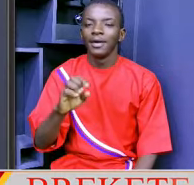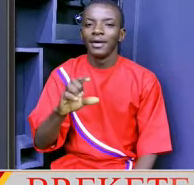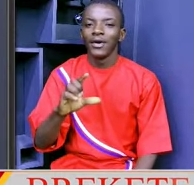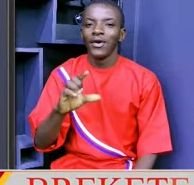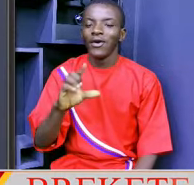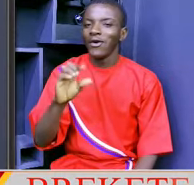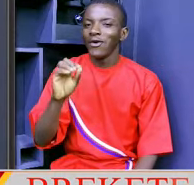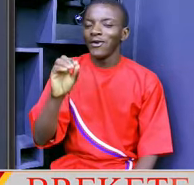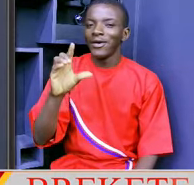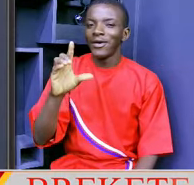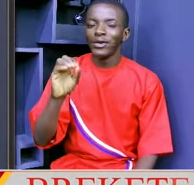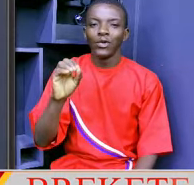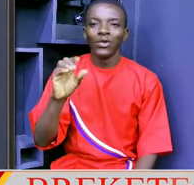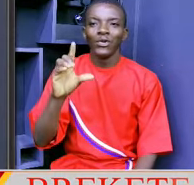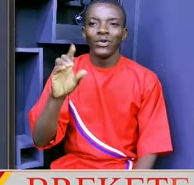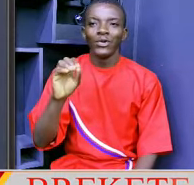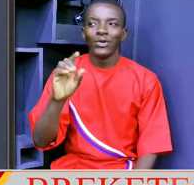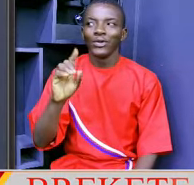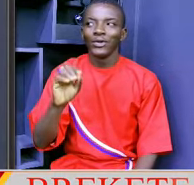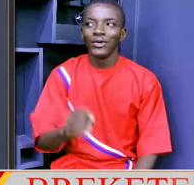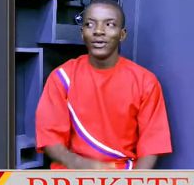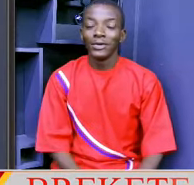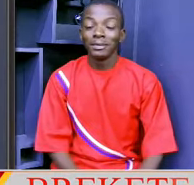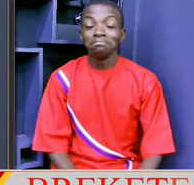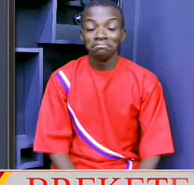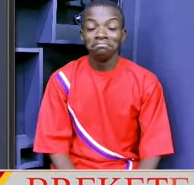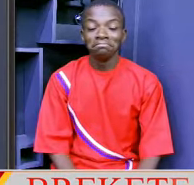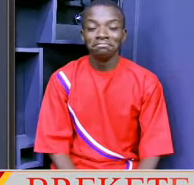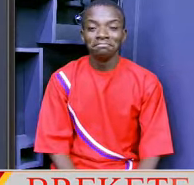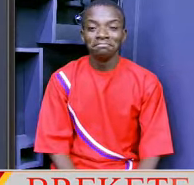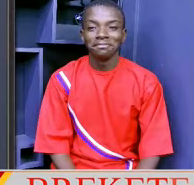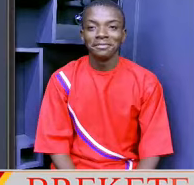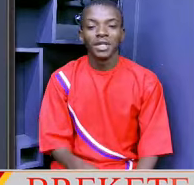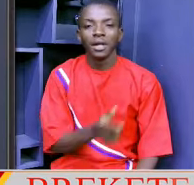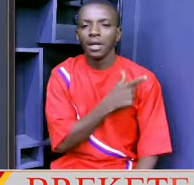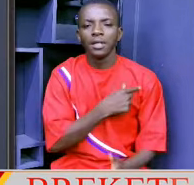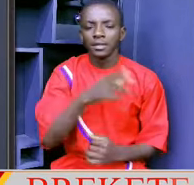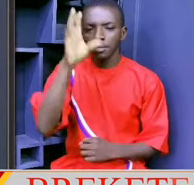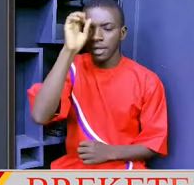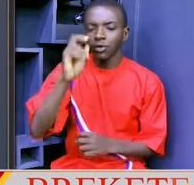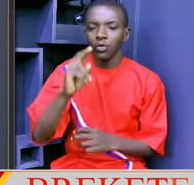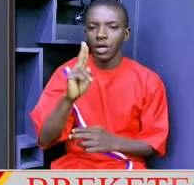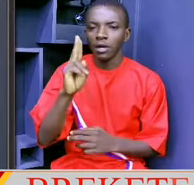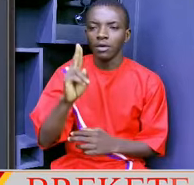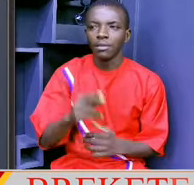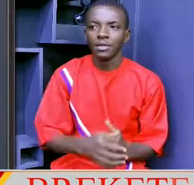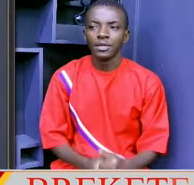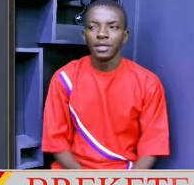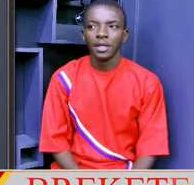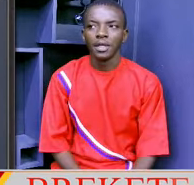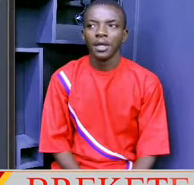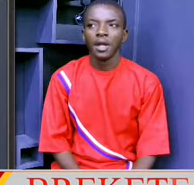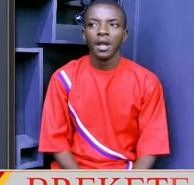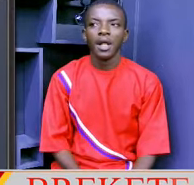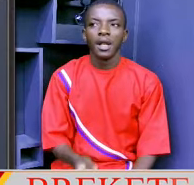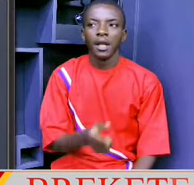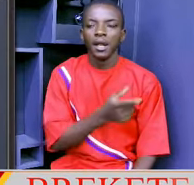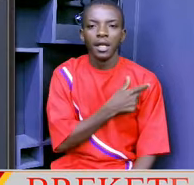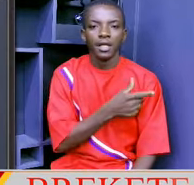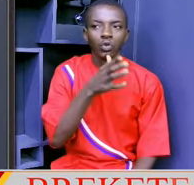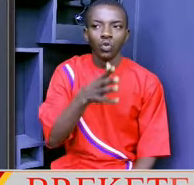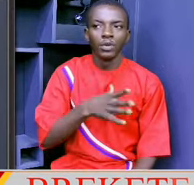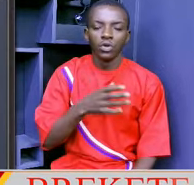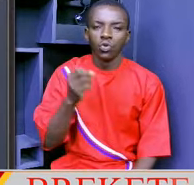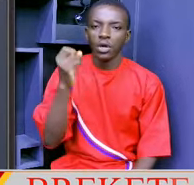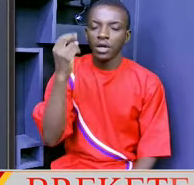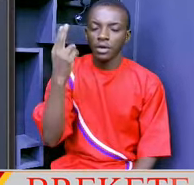Belem, be. Oh, lo, lo, lo. Lazy man, wake up. Lazy